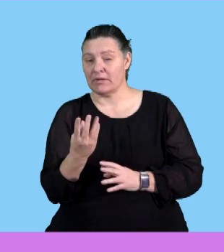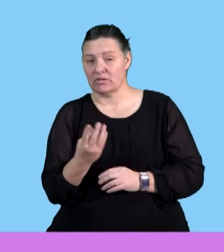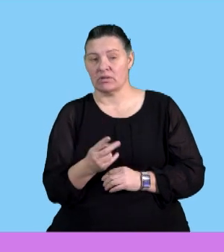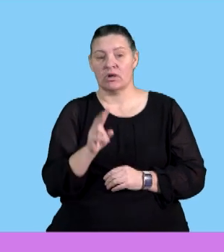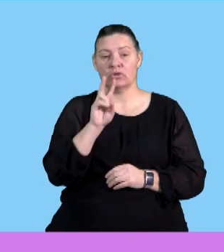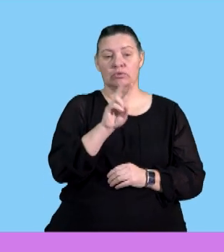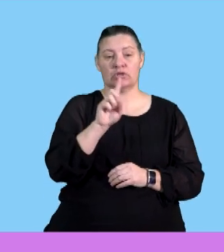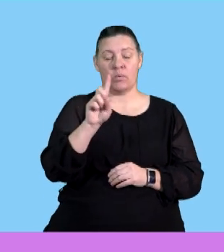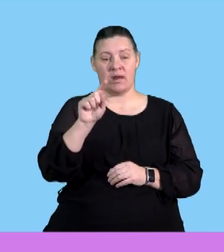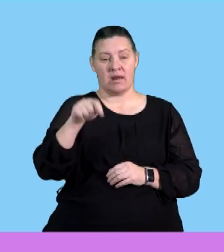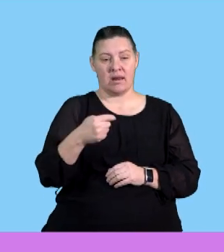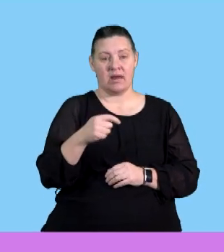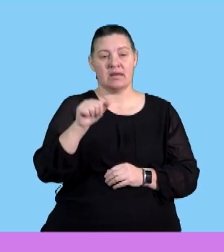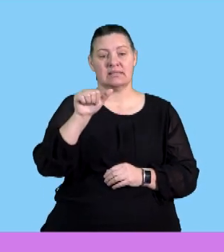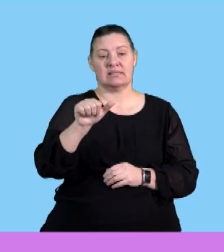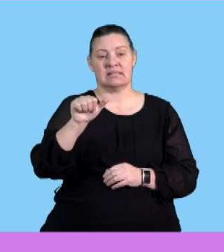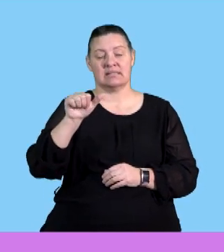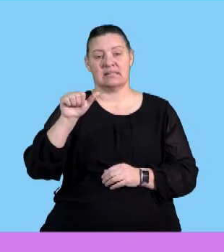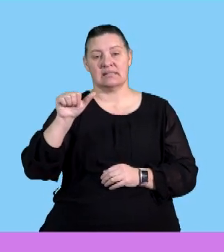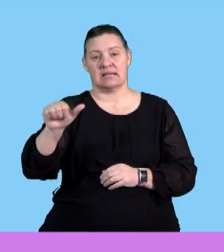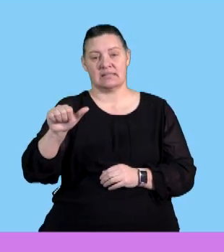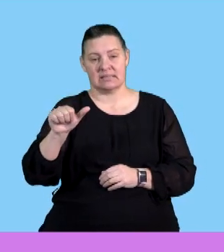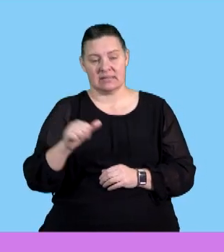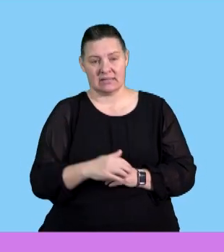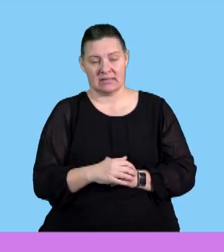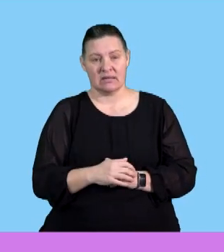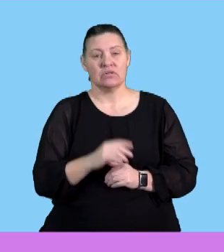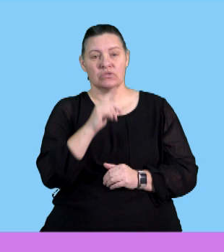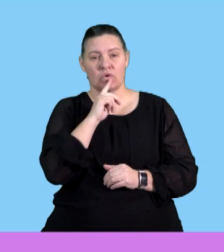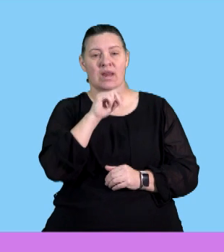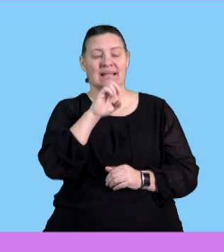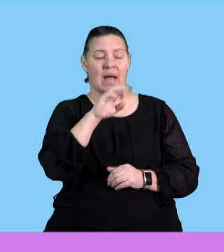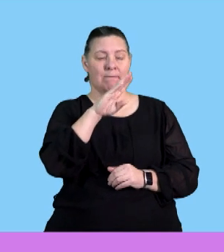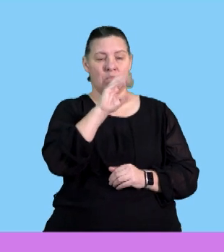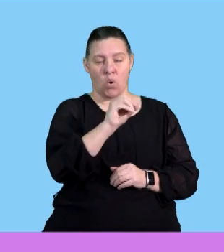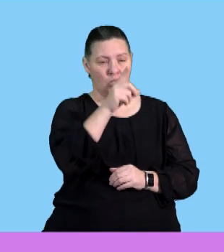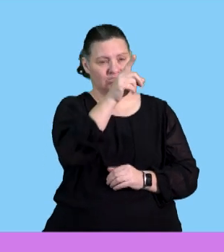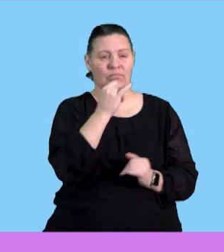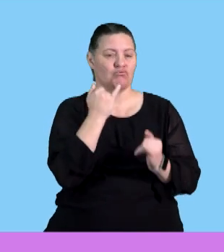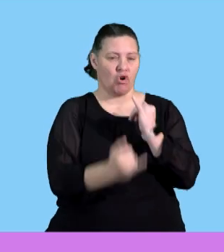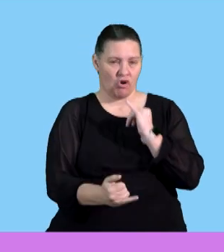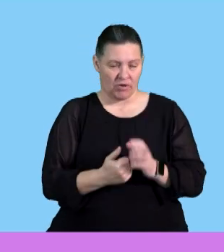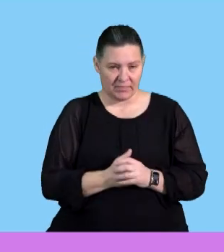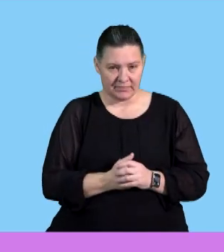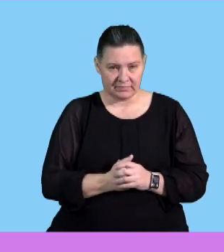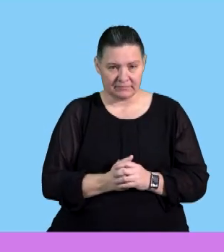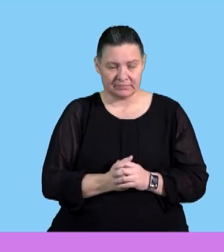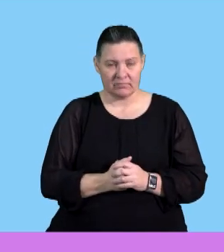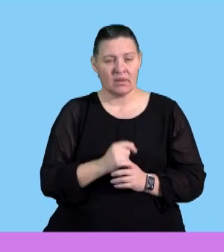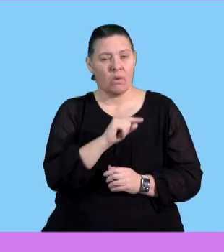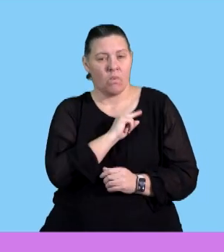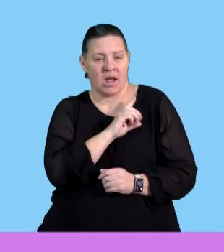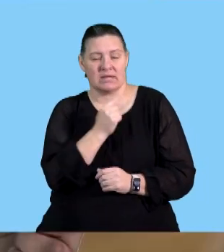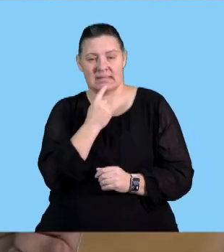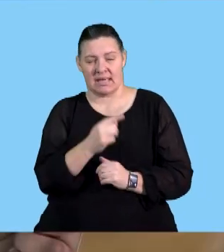amount of 21 Rand 66. So Lithabo's claim was incorrect